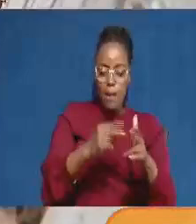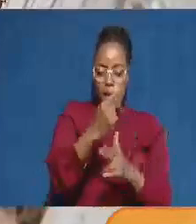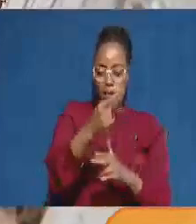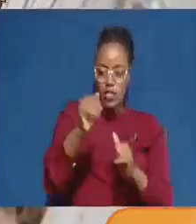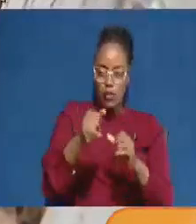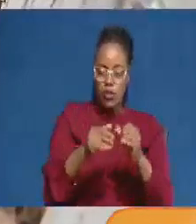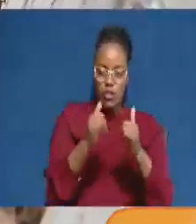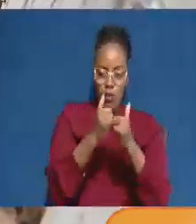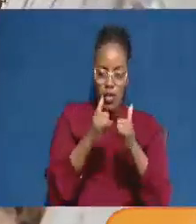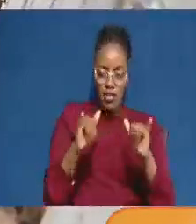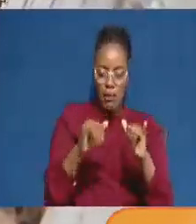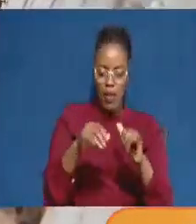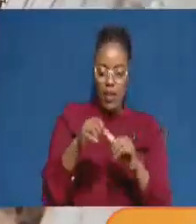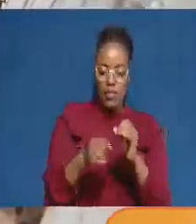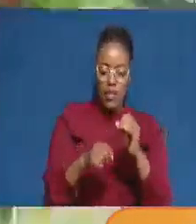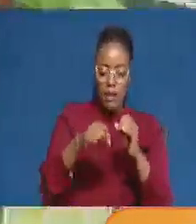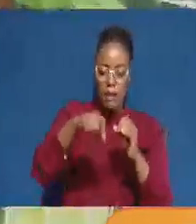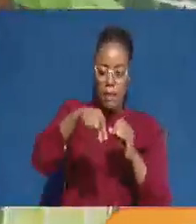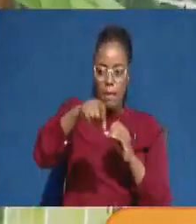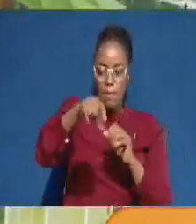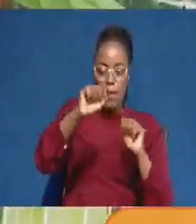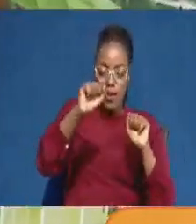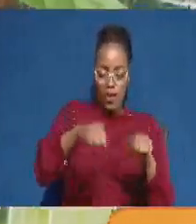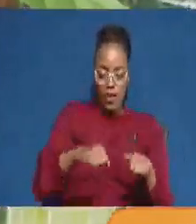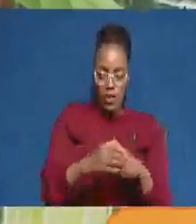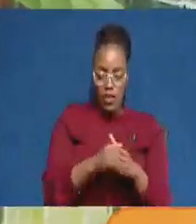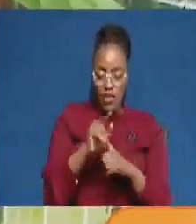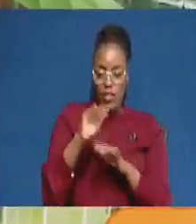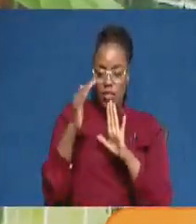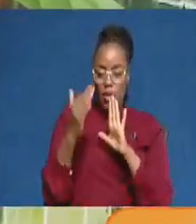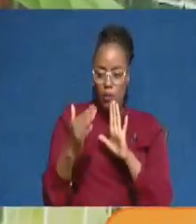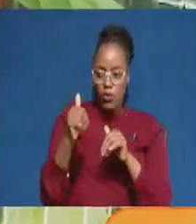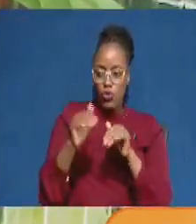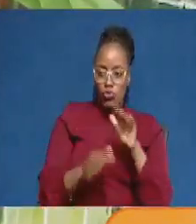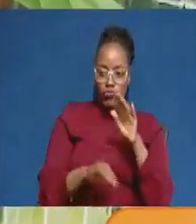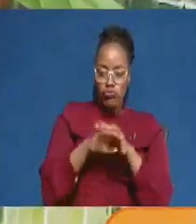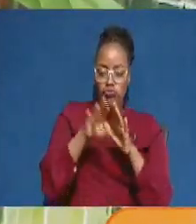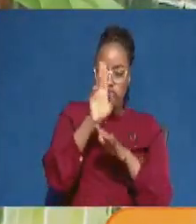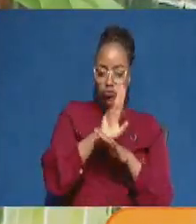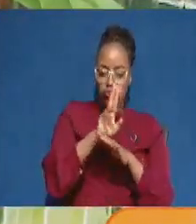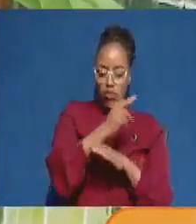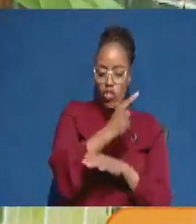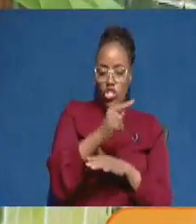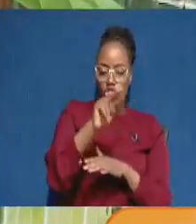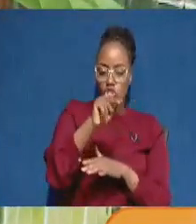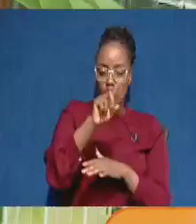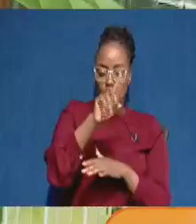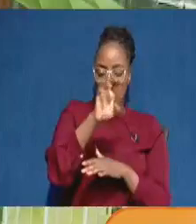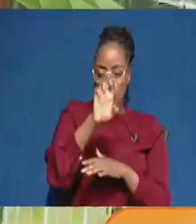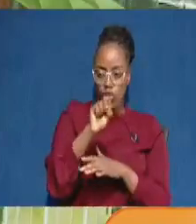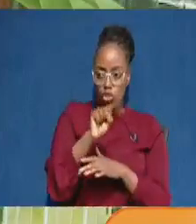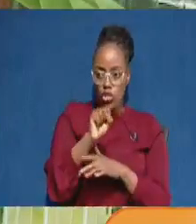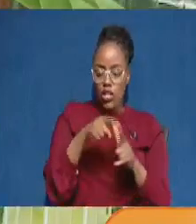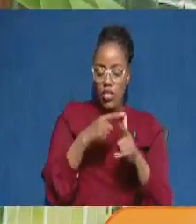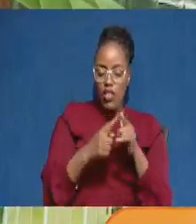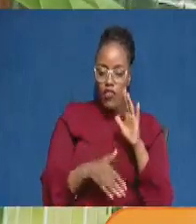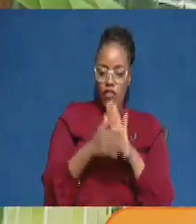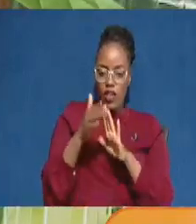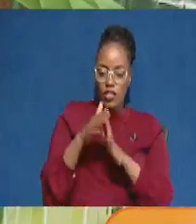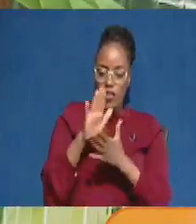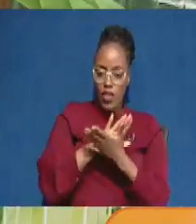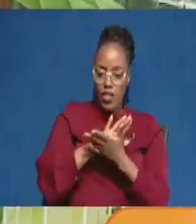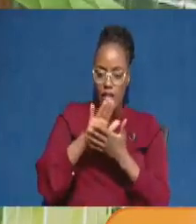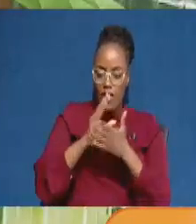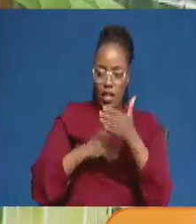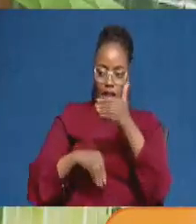an independent plant. This approach maximizes every node and ensures faster, cleaner